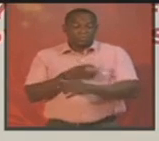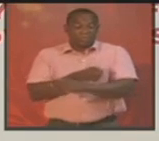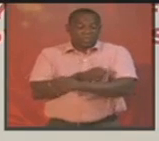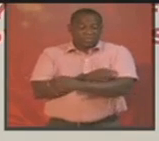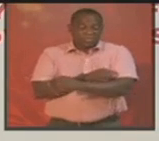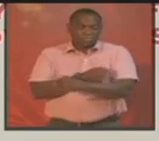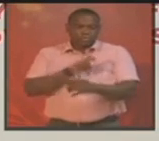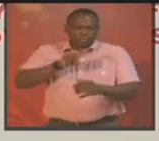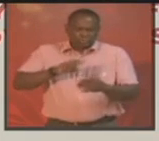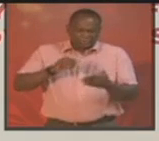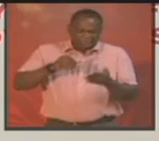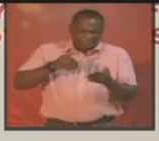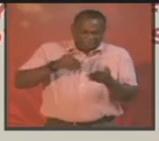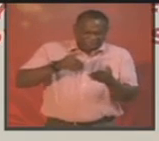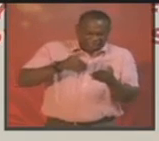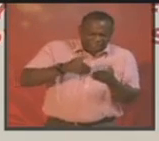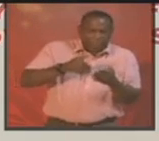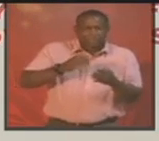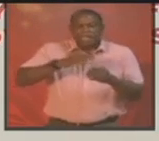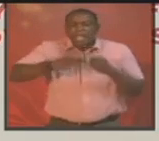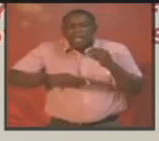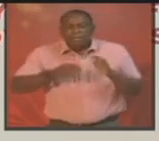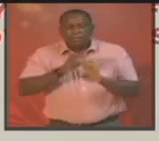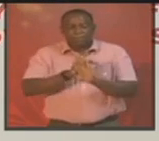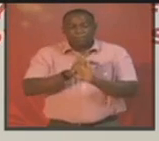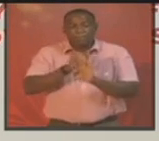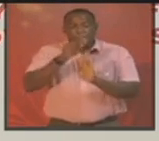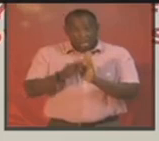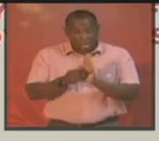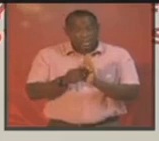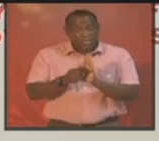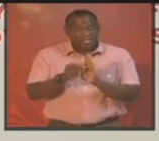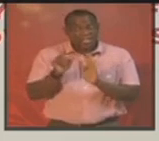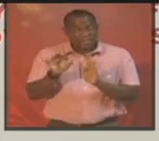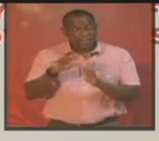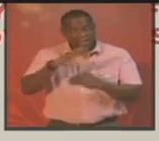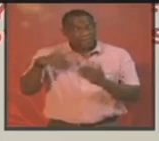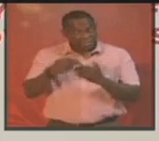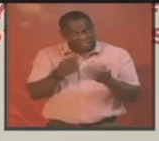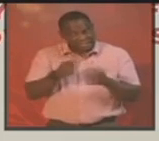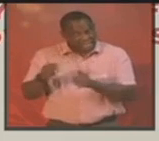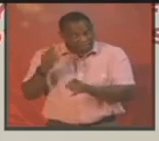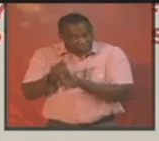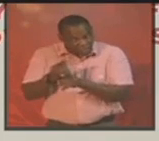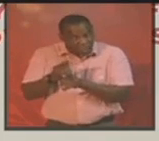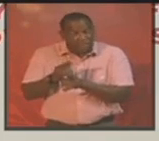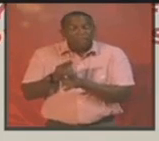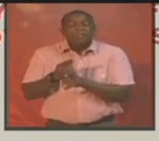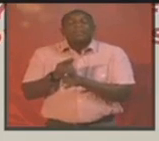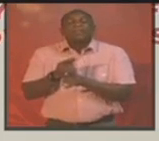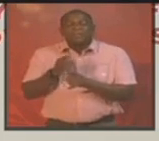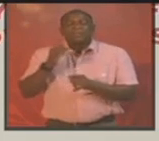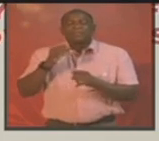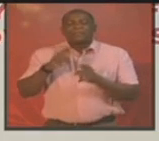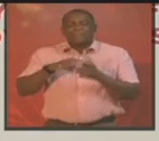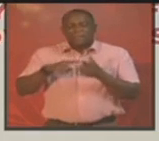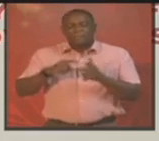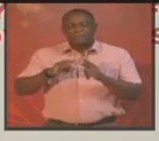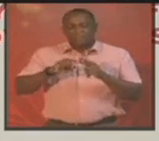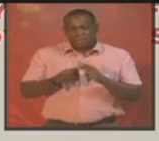PAHO, all things being equal, then we move into phase 1 of the distribution